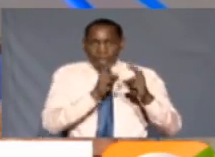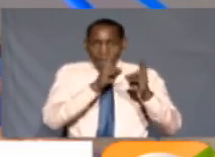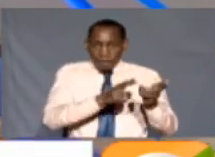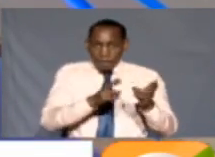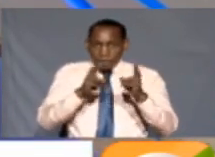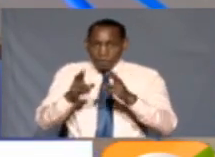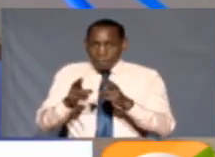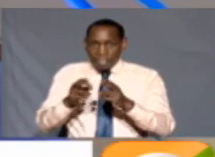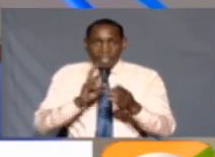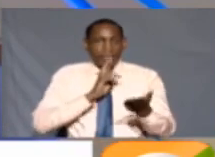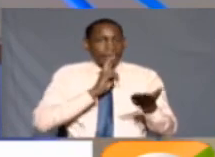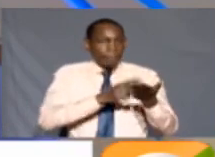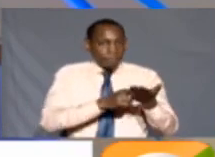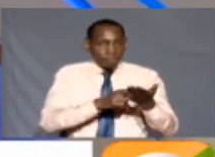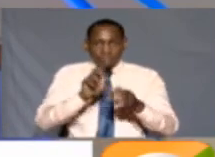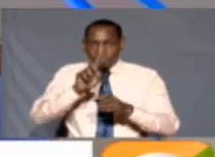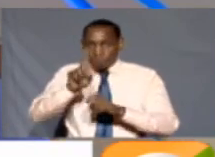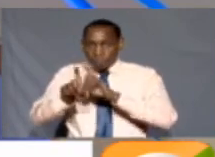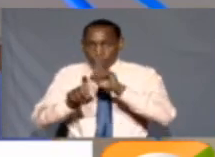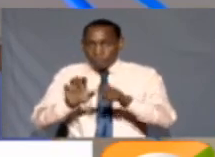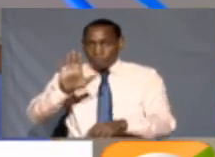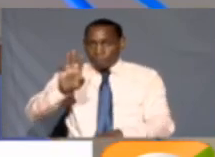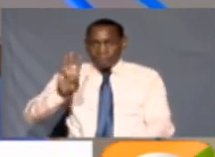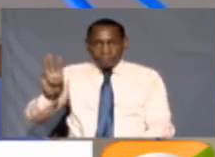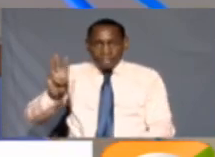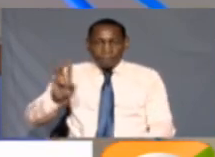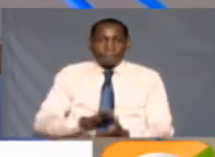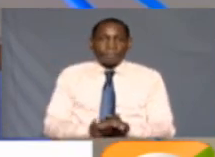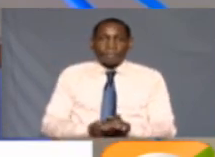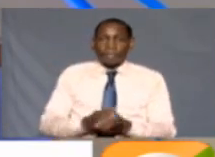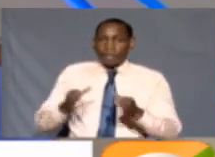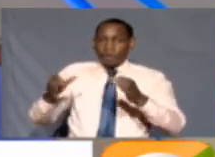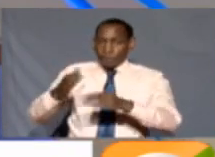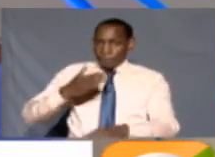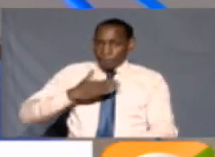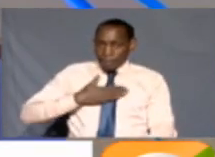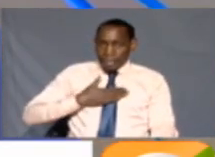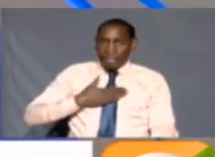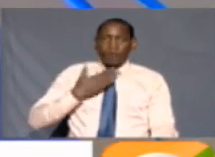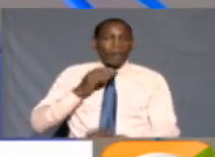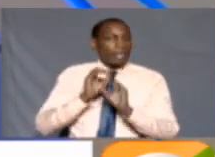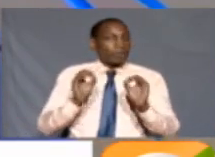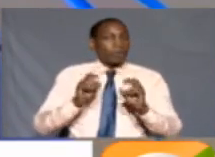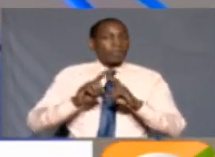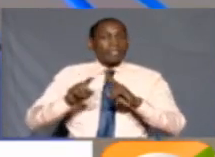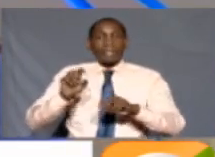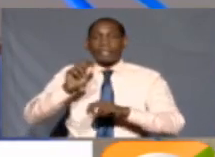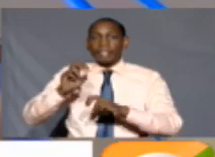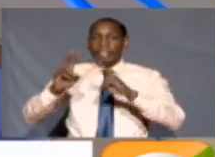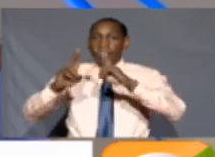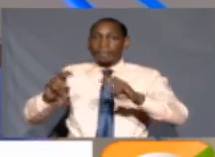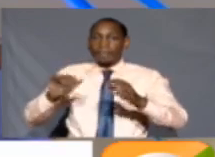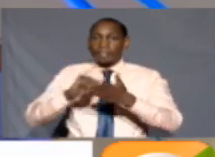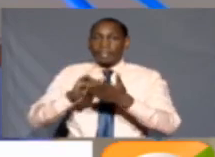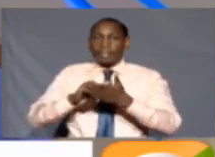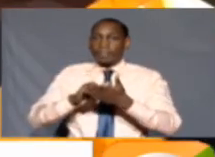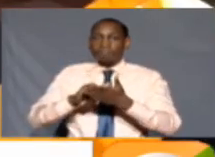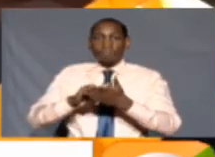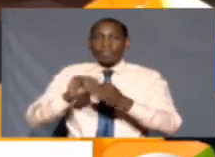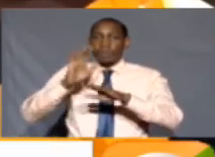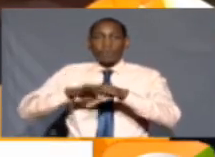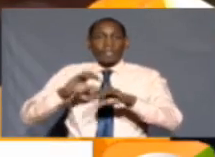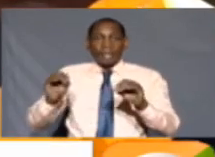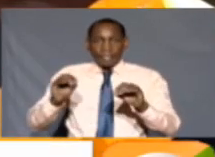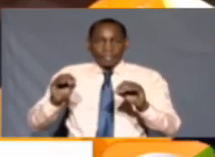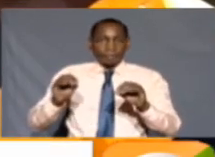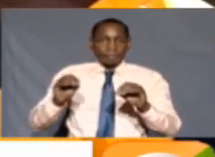take the report through that process. Because again, as a law enforcement agency, you do not want to start an investigation which ends up drying. Yeah.